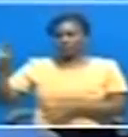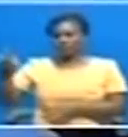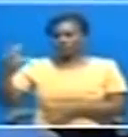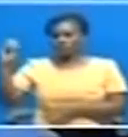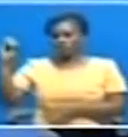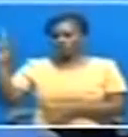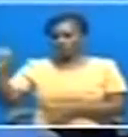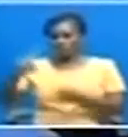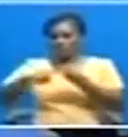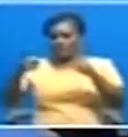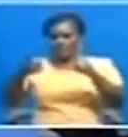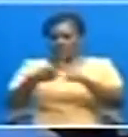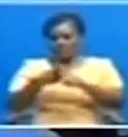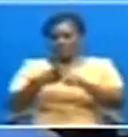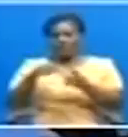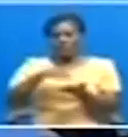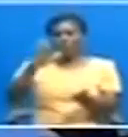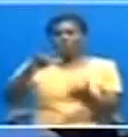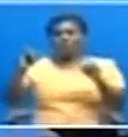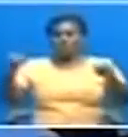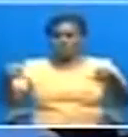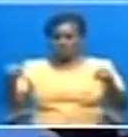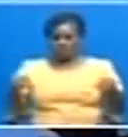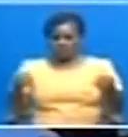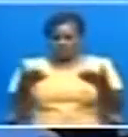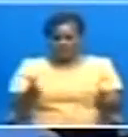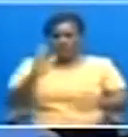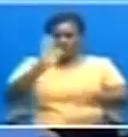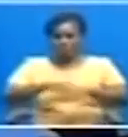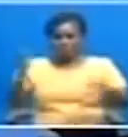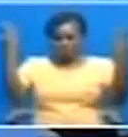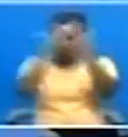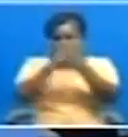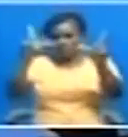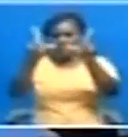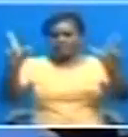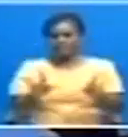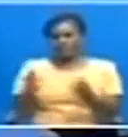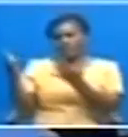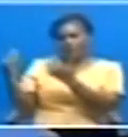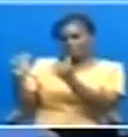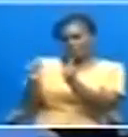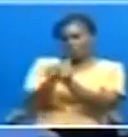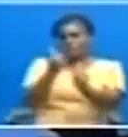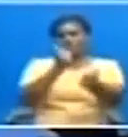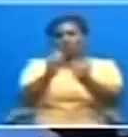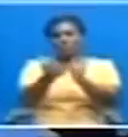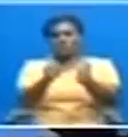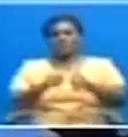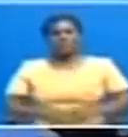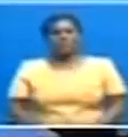and standardmedia.co.ke for more news. For now, have a good night. Linda will be up next with sport.